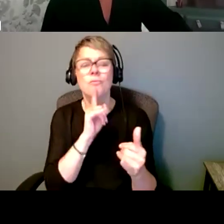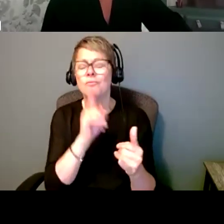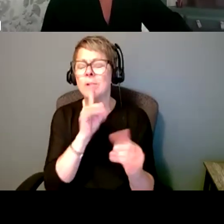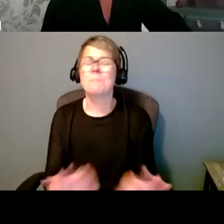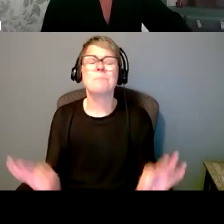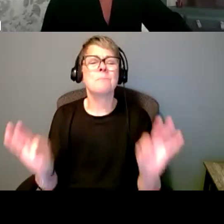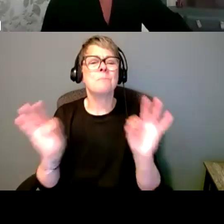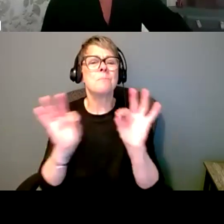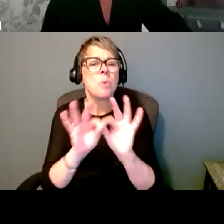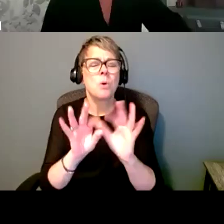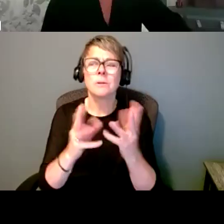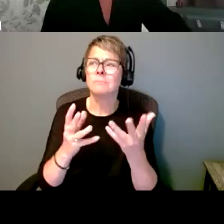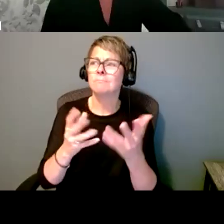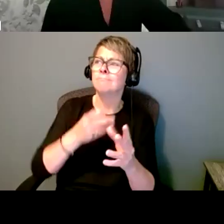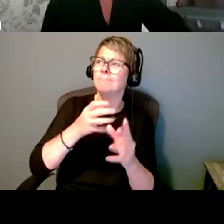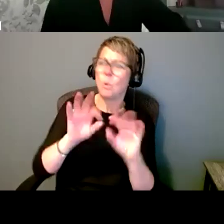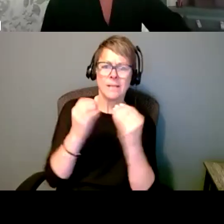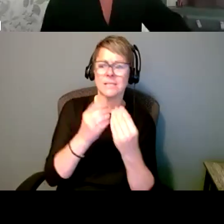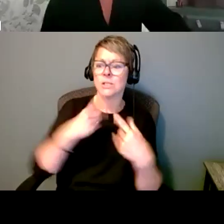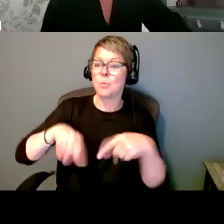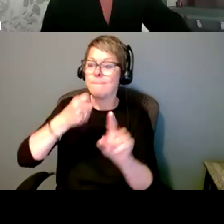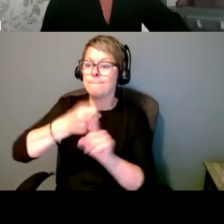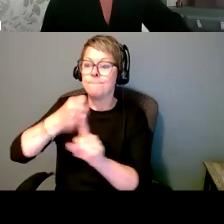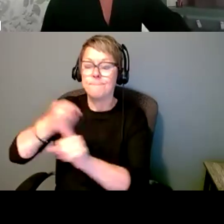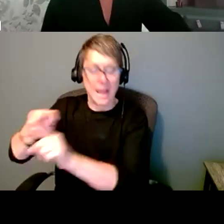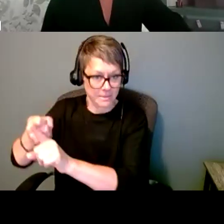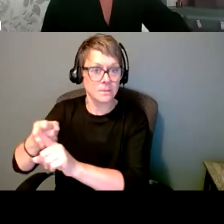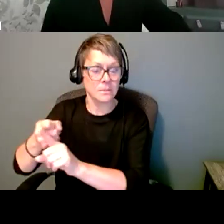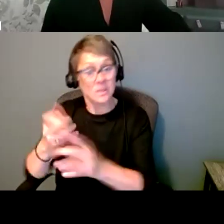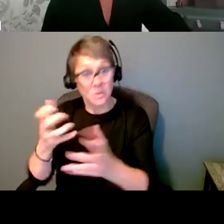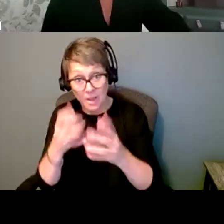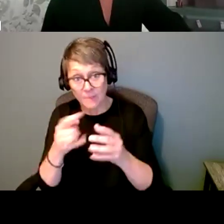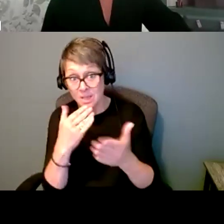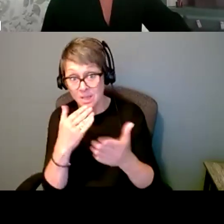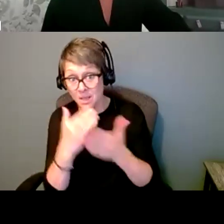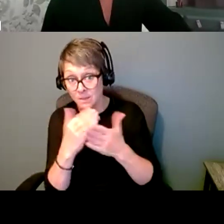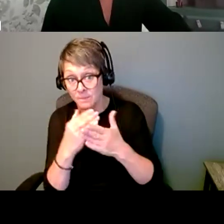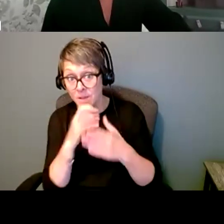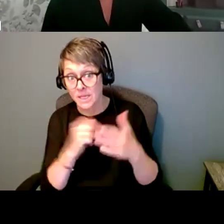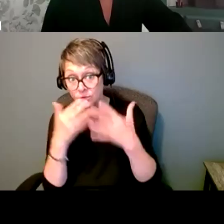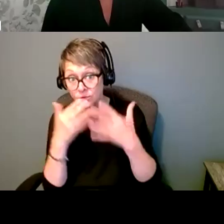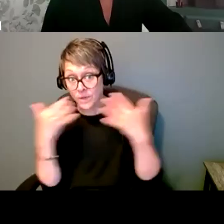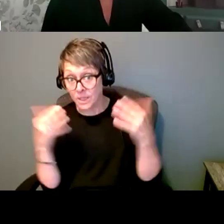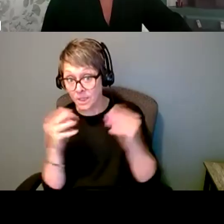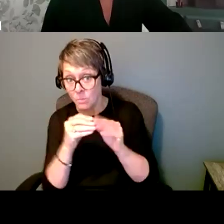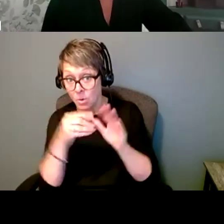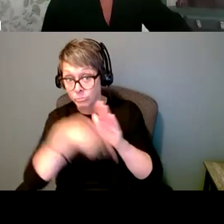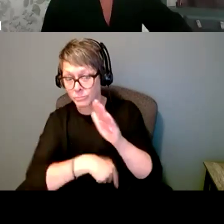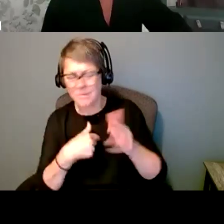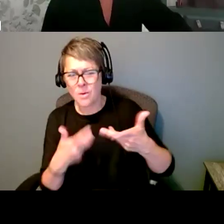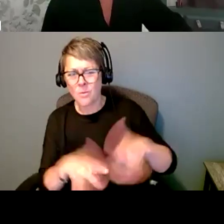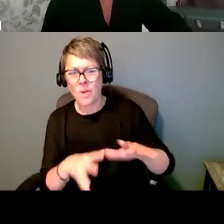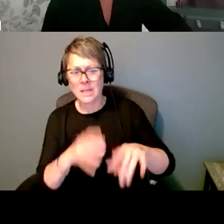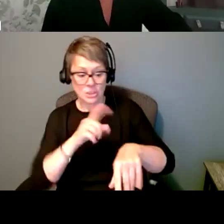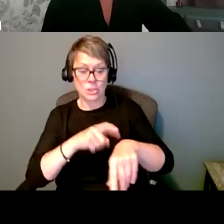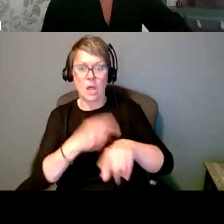to, really impact things. Do you want me to mention more on Age Friendly, or would you like to? I don't want to take too much time. Actually, I